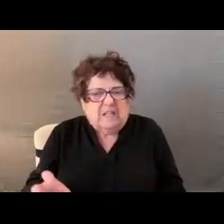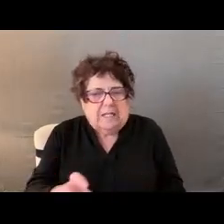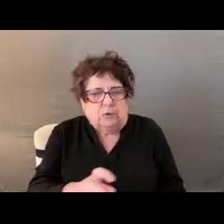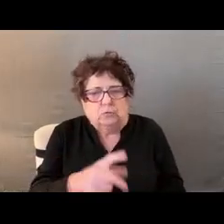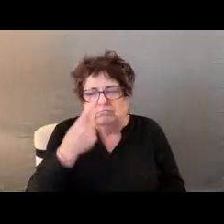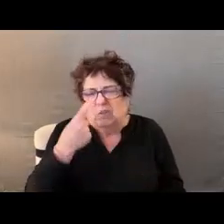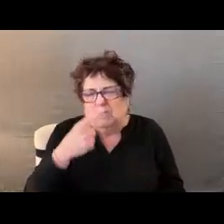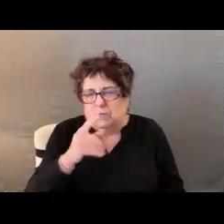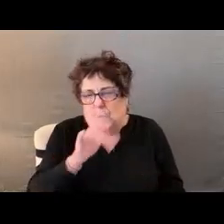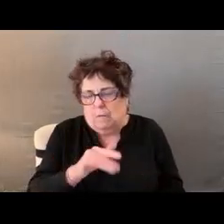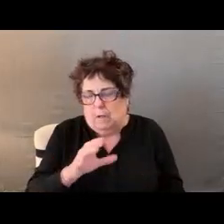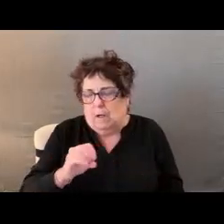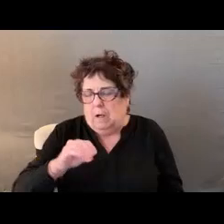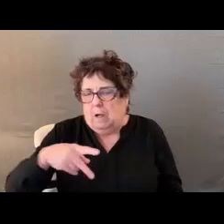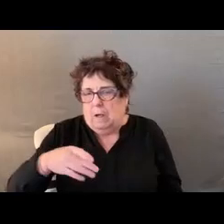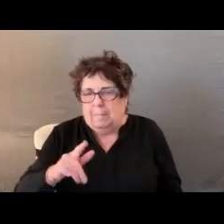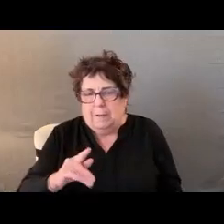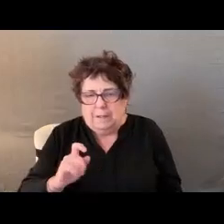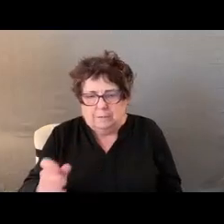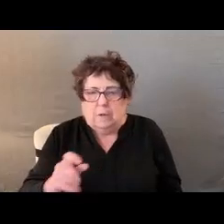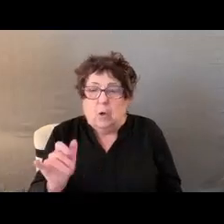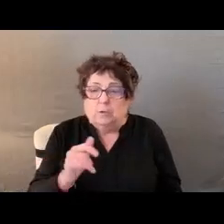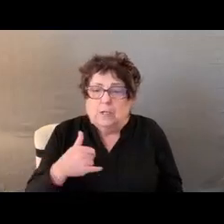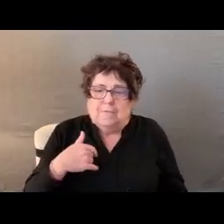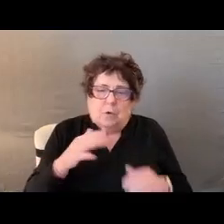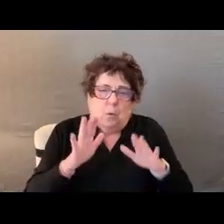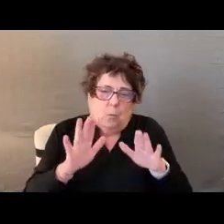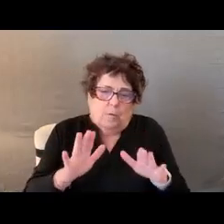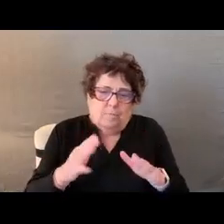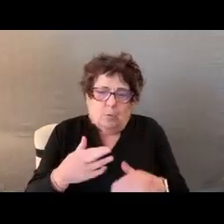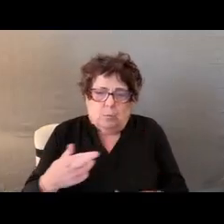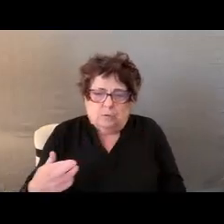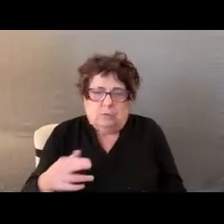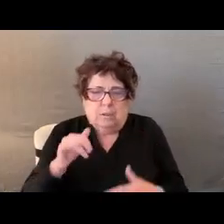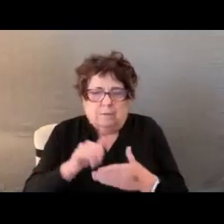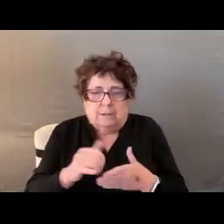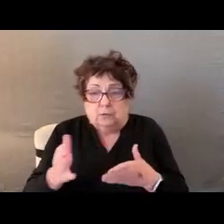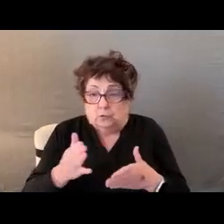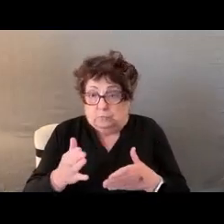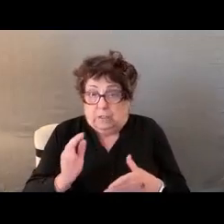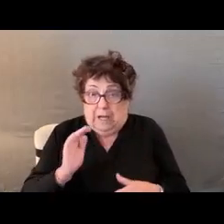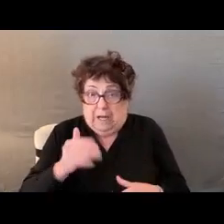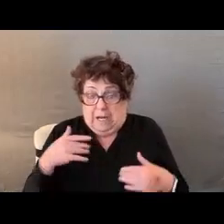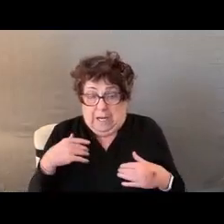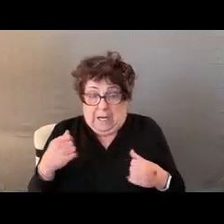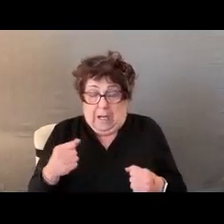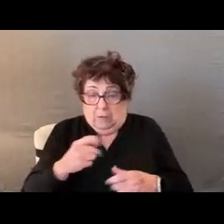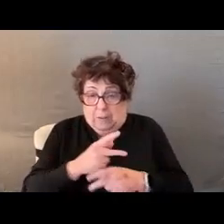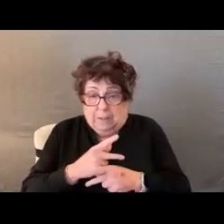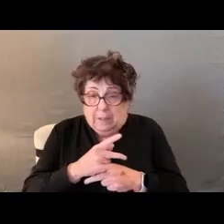have a wonderful resource that serves both our healthcare community as well as the community at large called